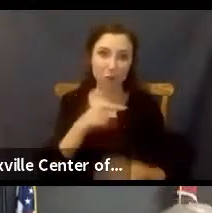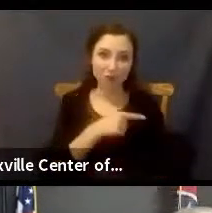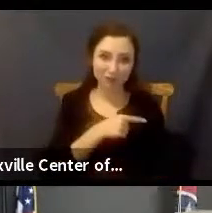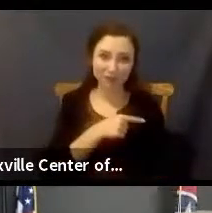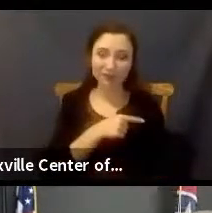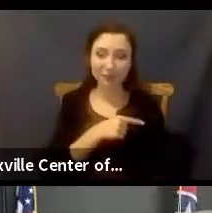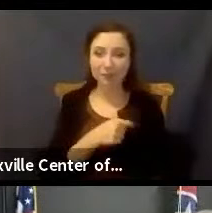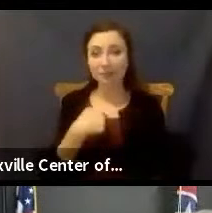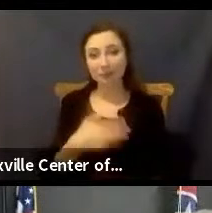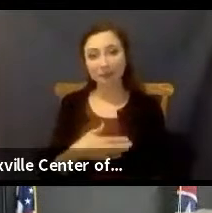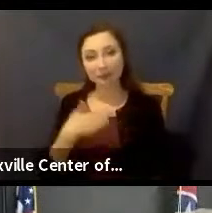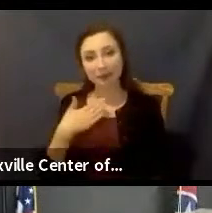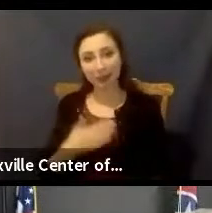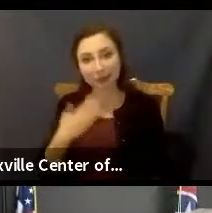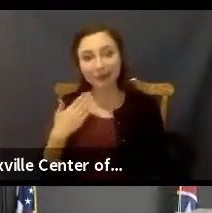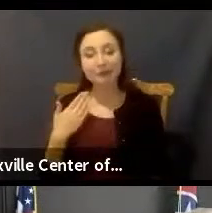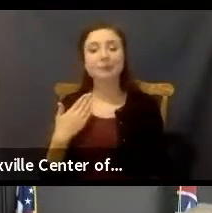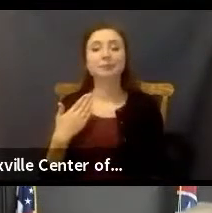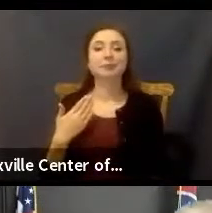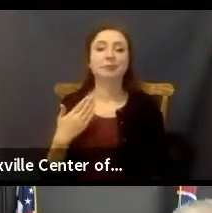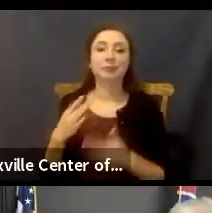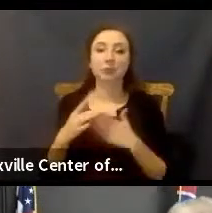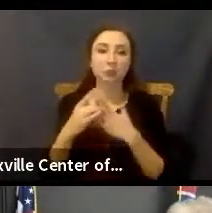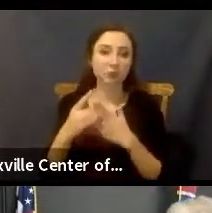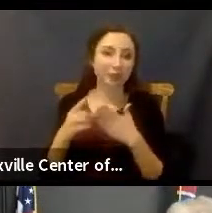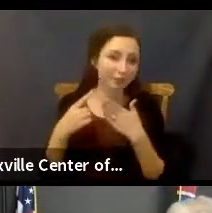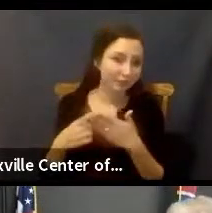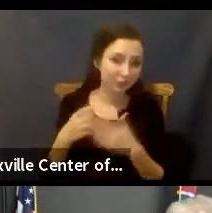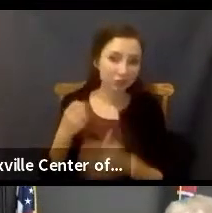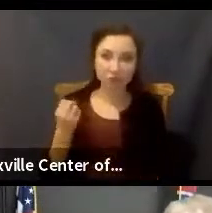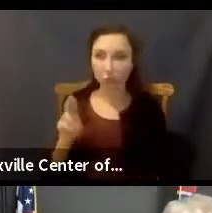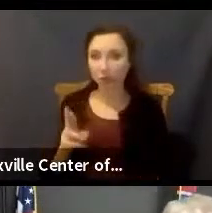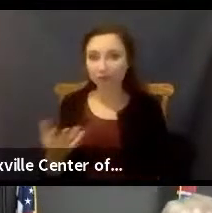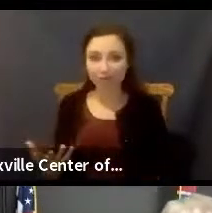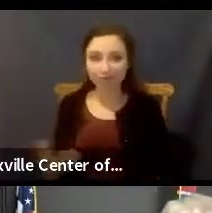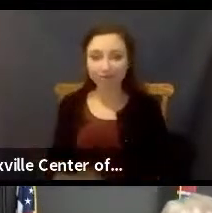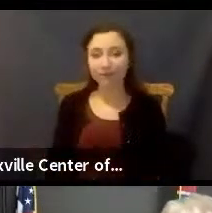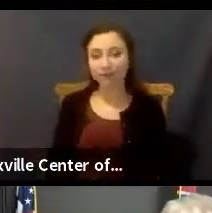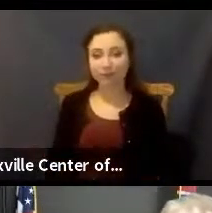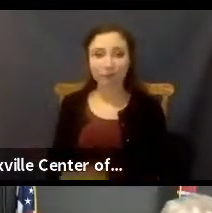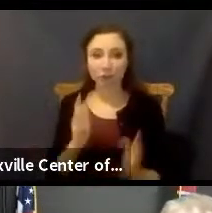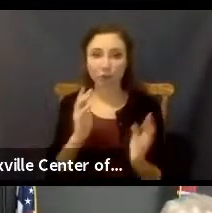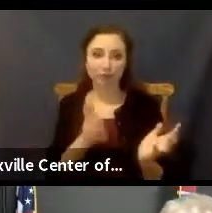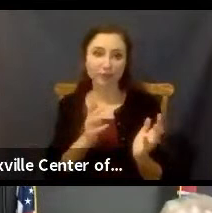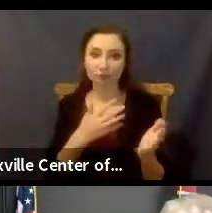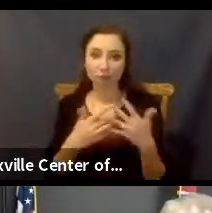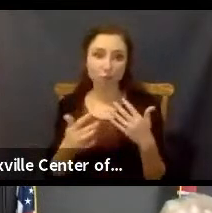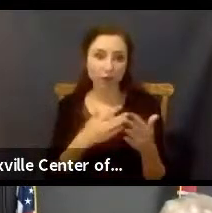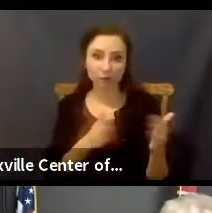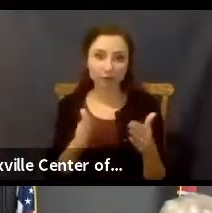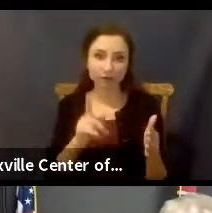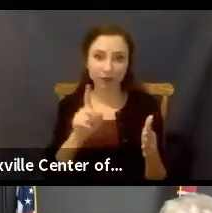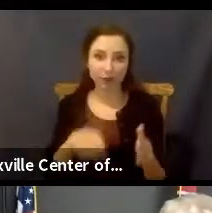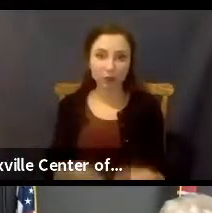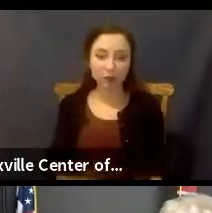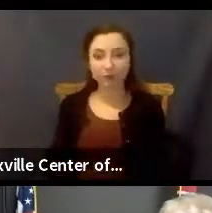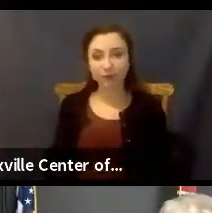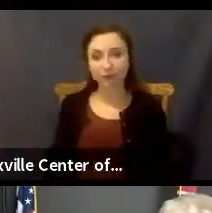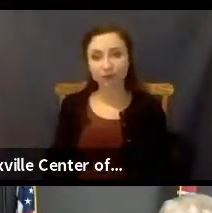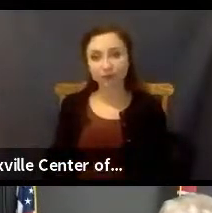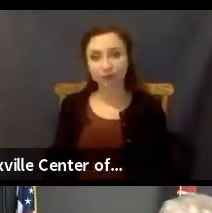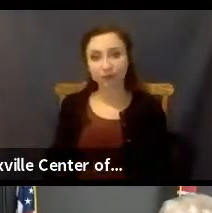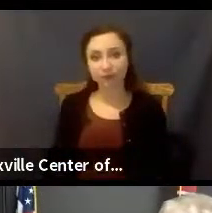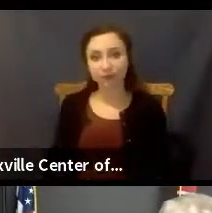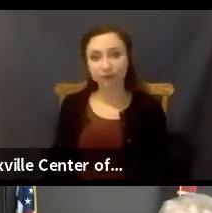I'm happy to either you guide the discussion and let it go in whatever direction it needs to. Right.